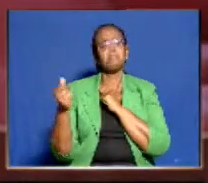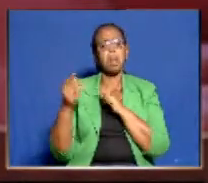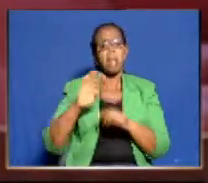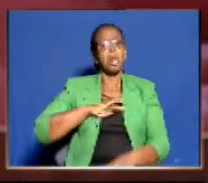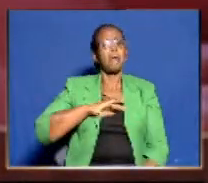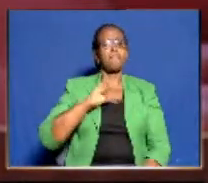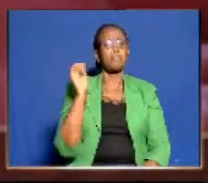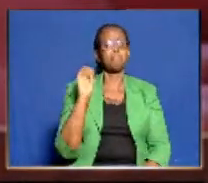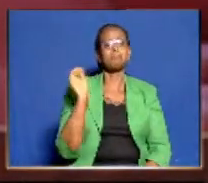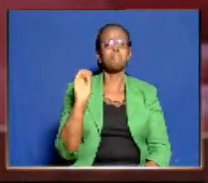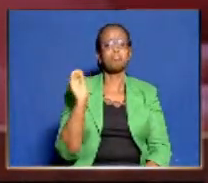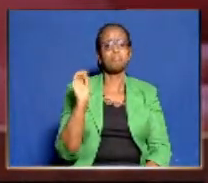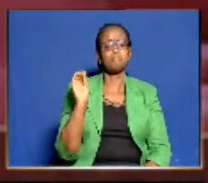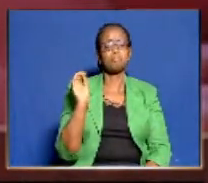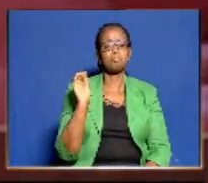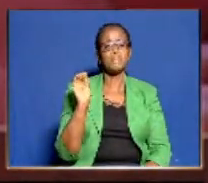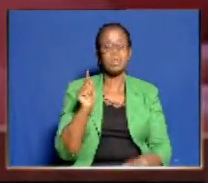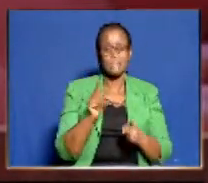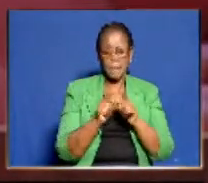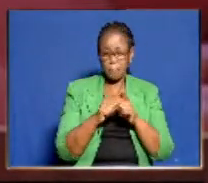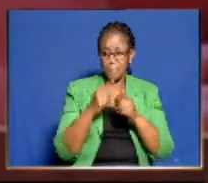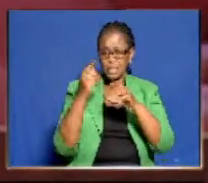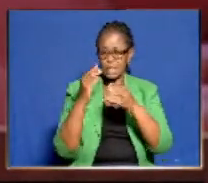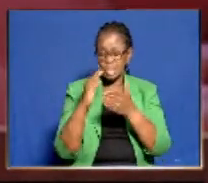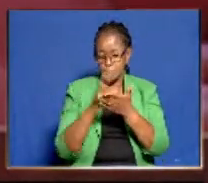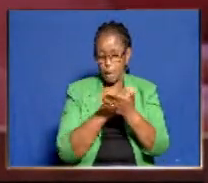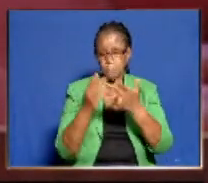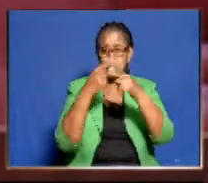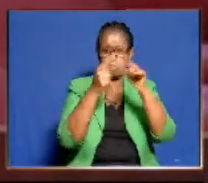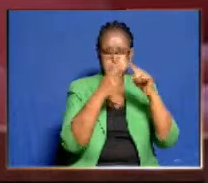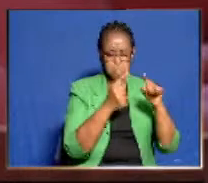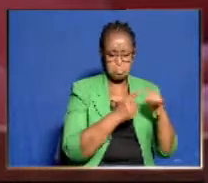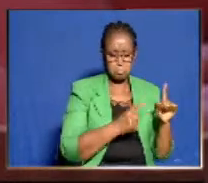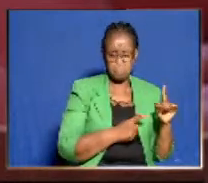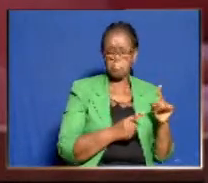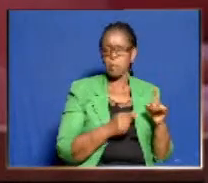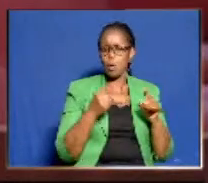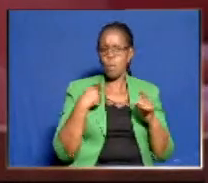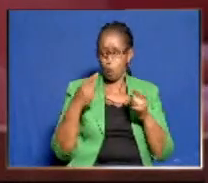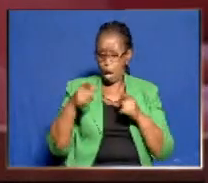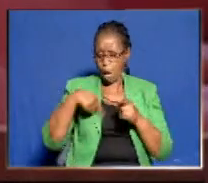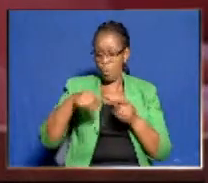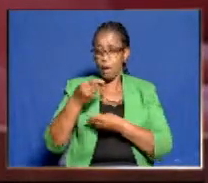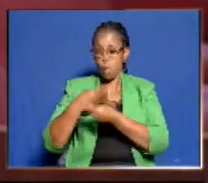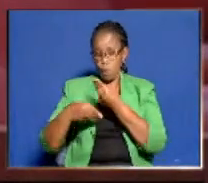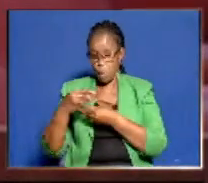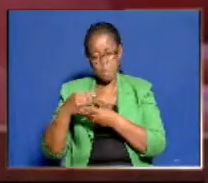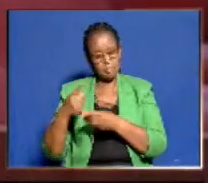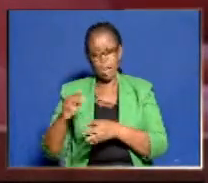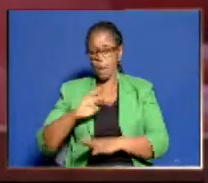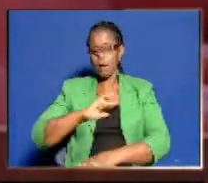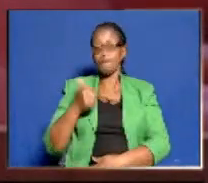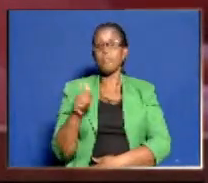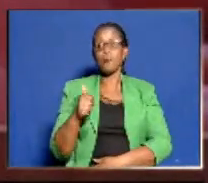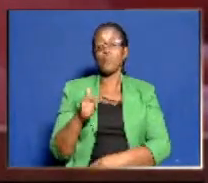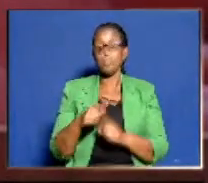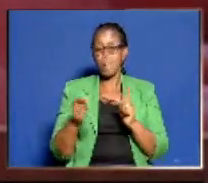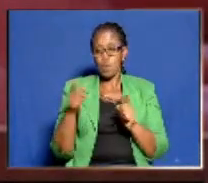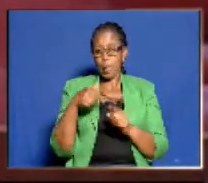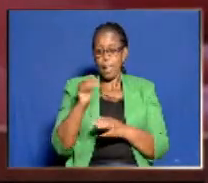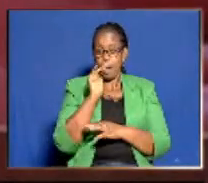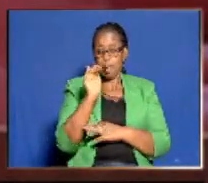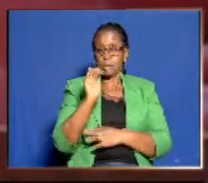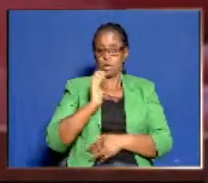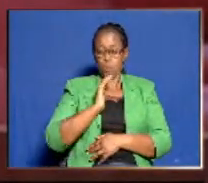it is not enough in all the departments of our country or our economy. But we are urging the Committee of Budget